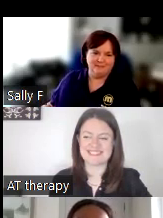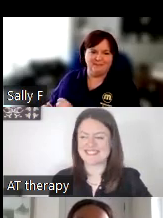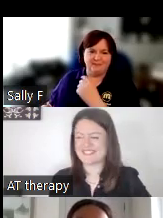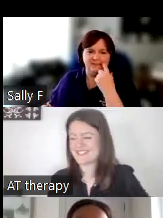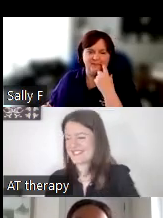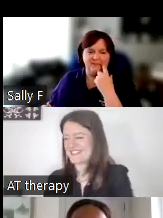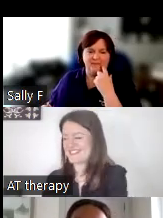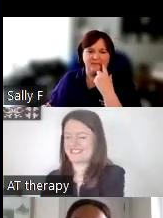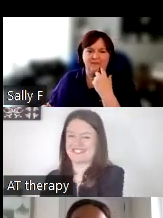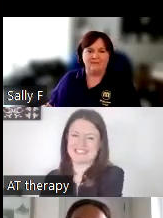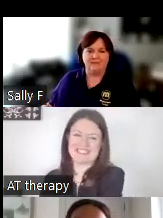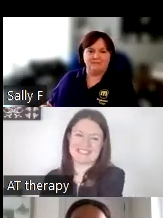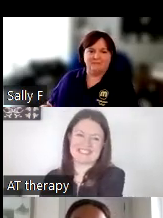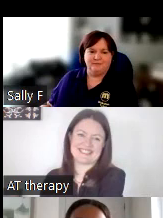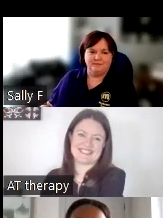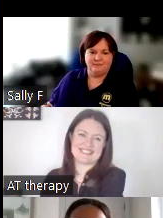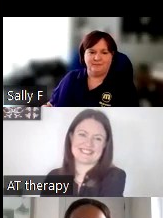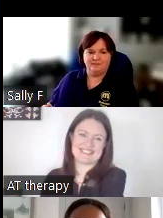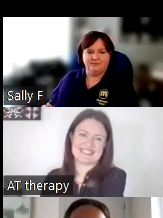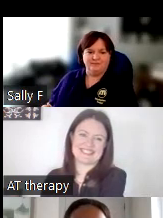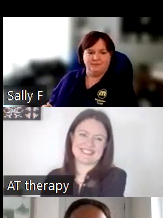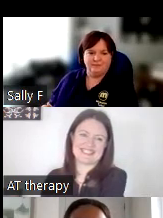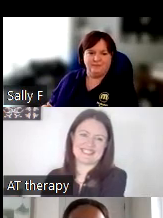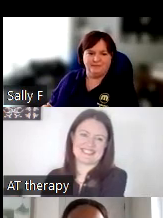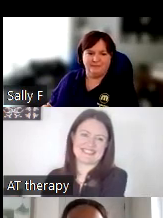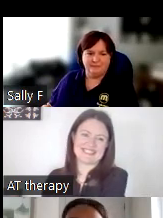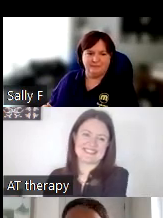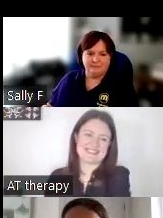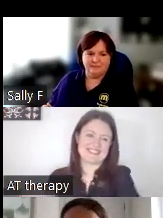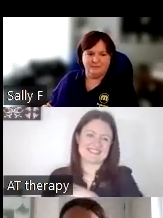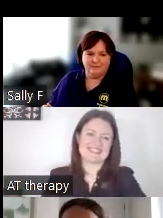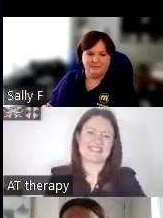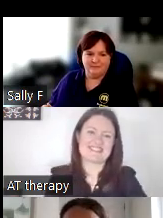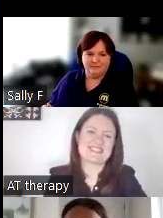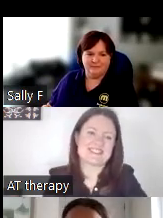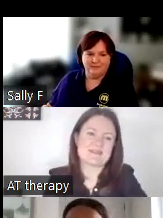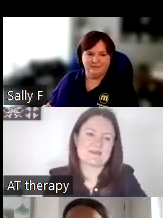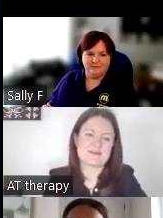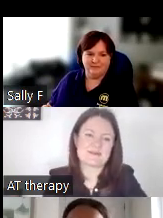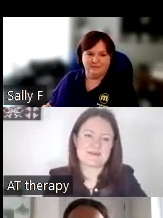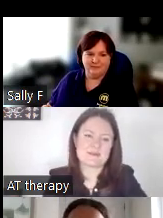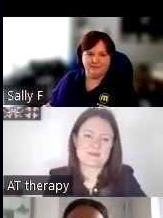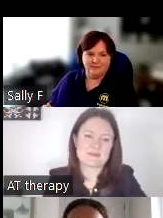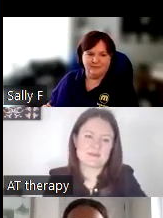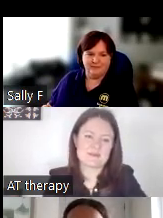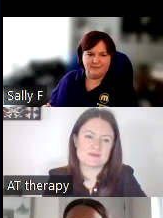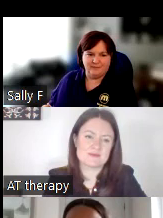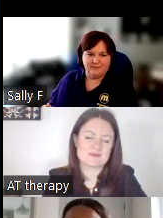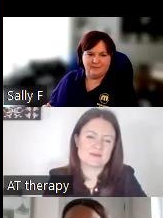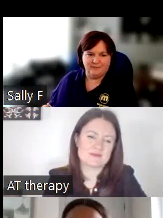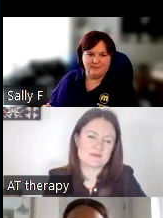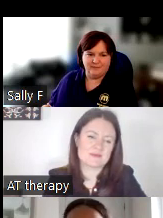hearing about her experiences with Makaton. So even though we're all tutors, we're all using